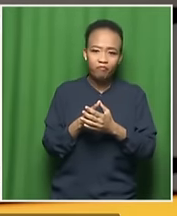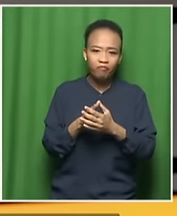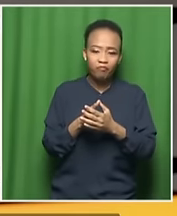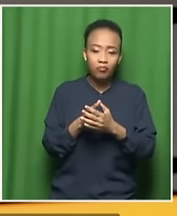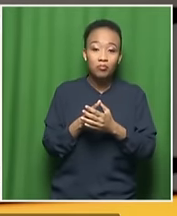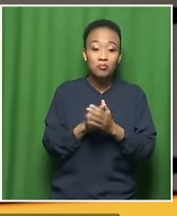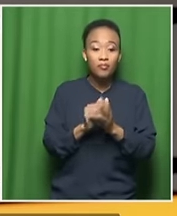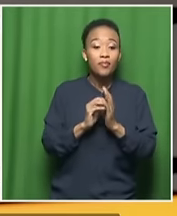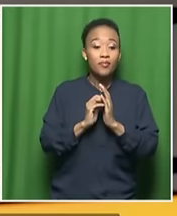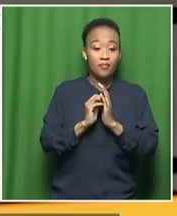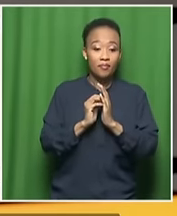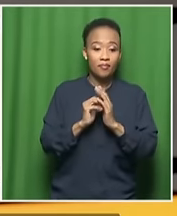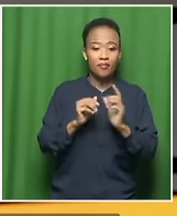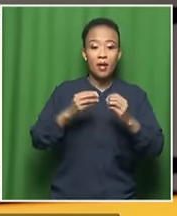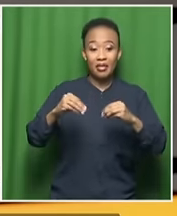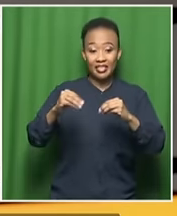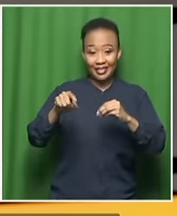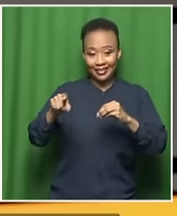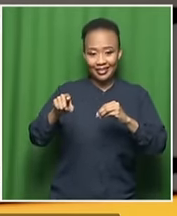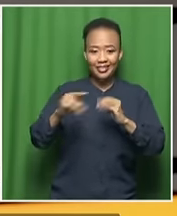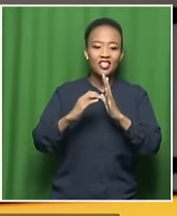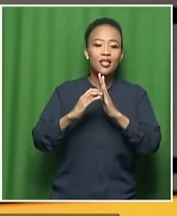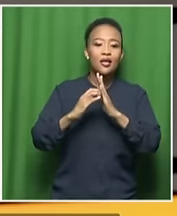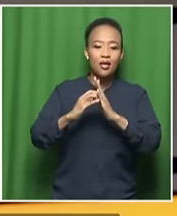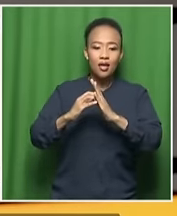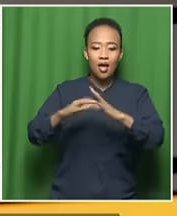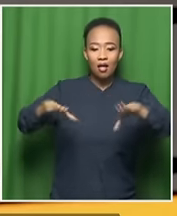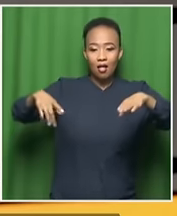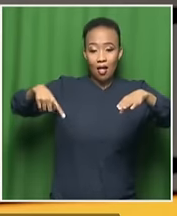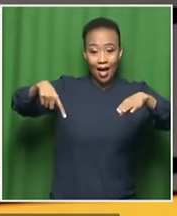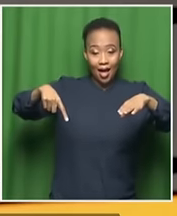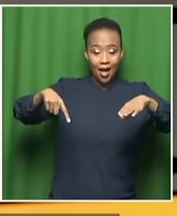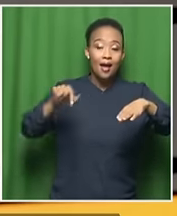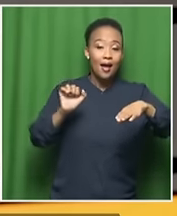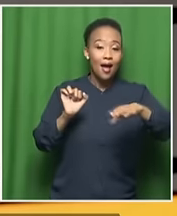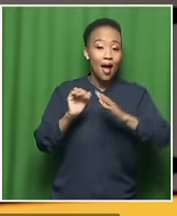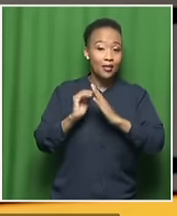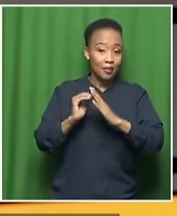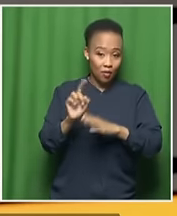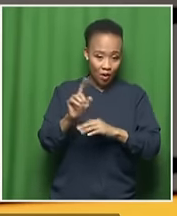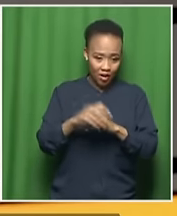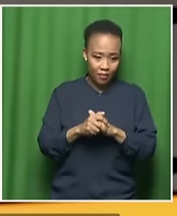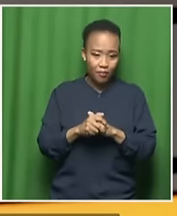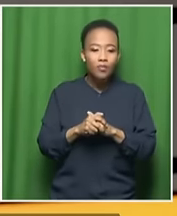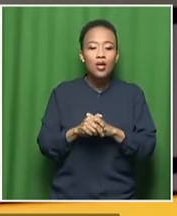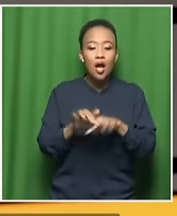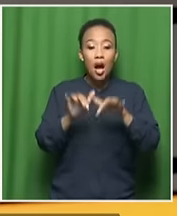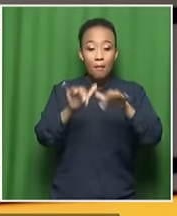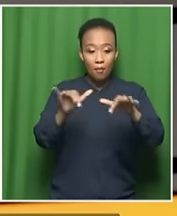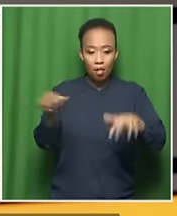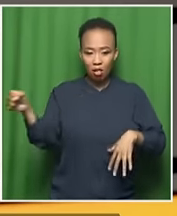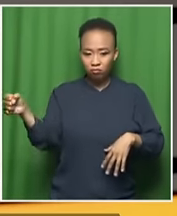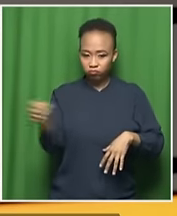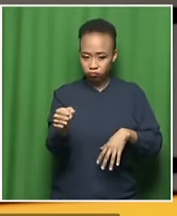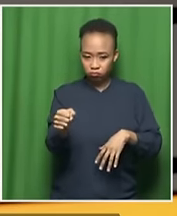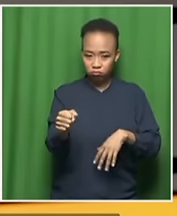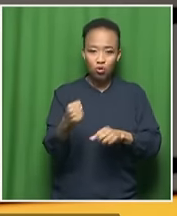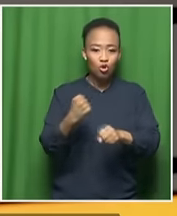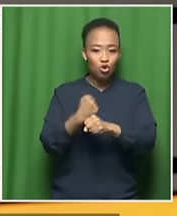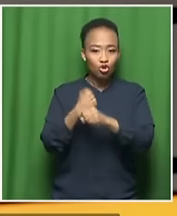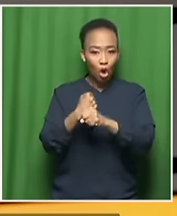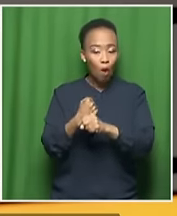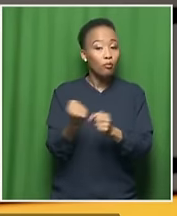for instance, people want people who can do the job. They must be qualified to do